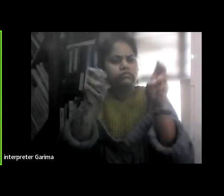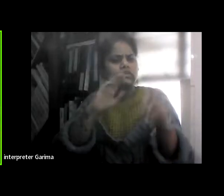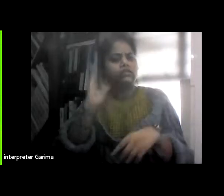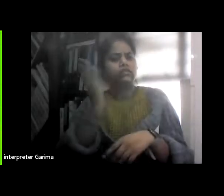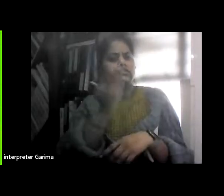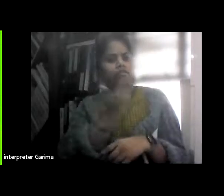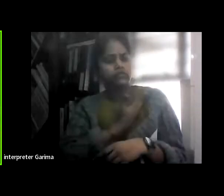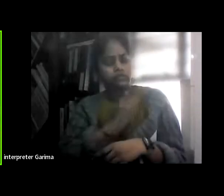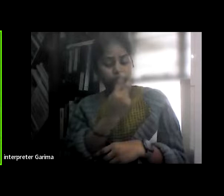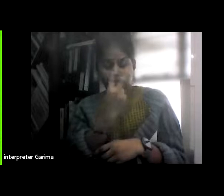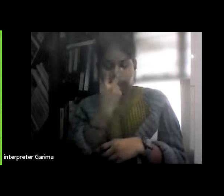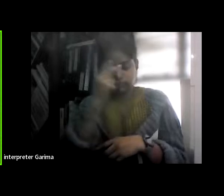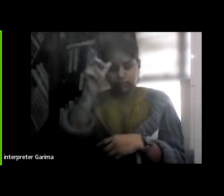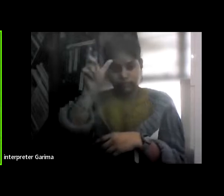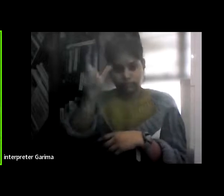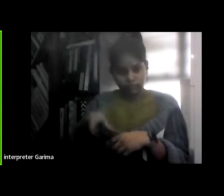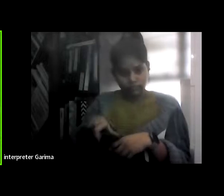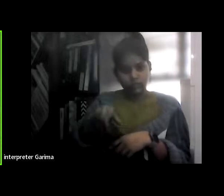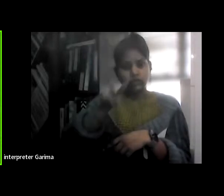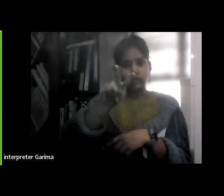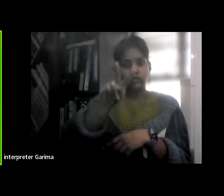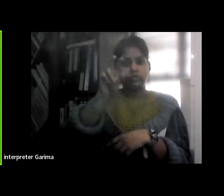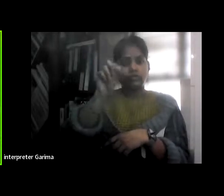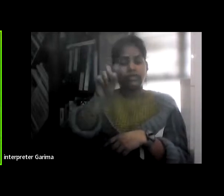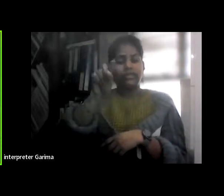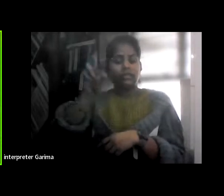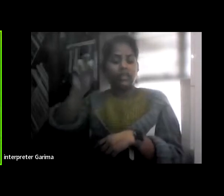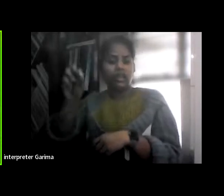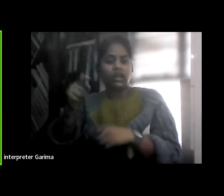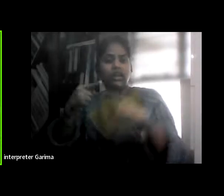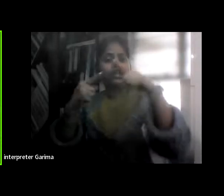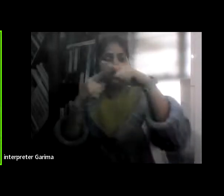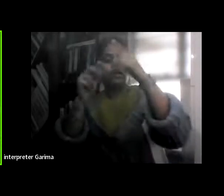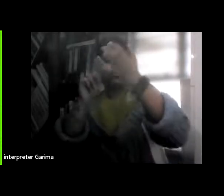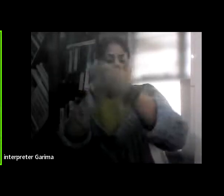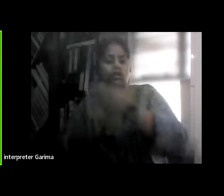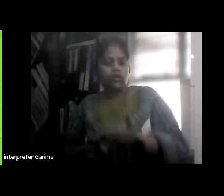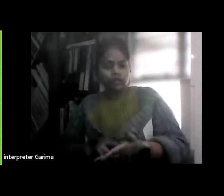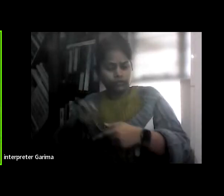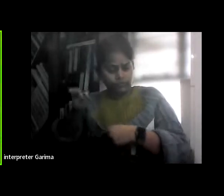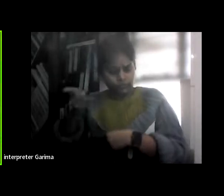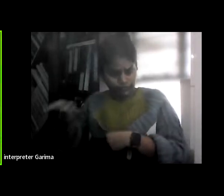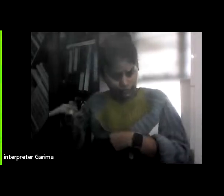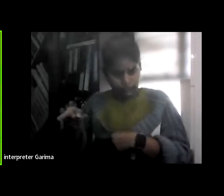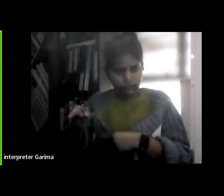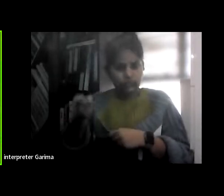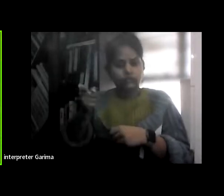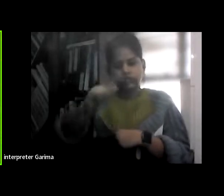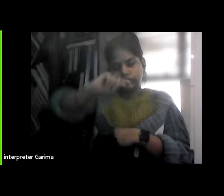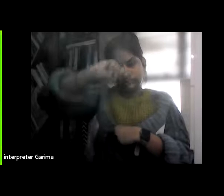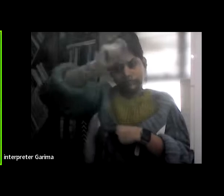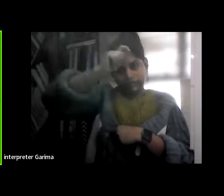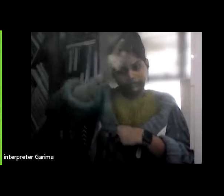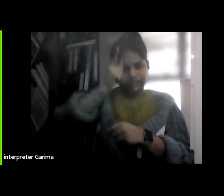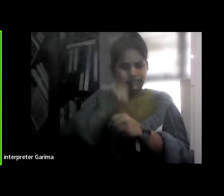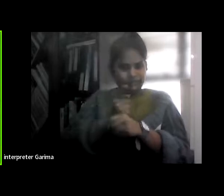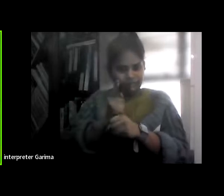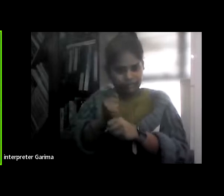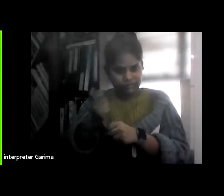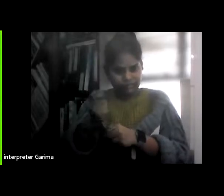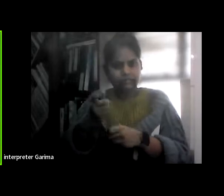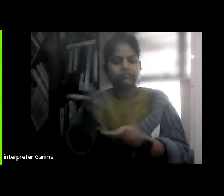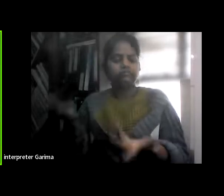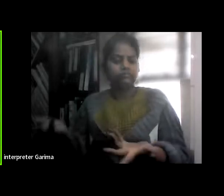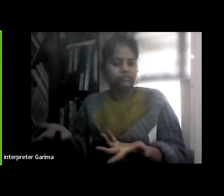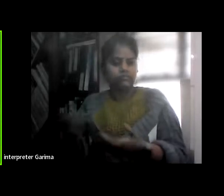in Post-2010 Tamil Nadu. Boopathi P teaches in the Department of English Studies, School of Social Sciences and